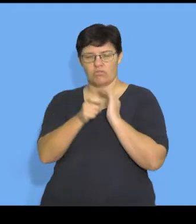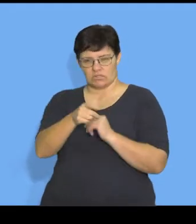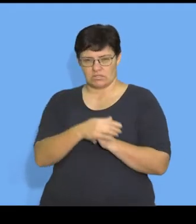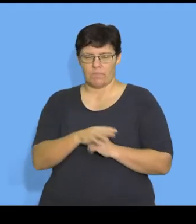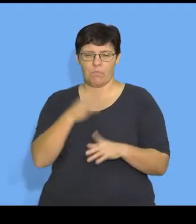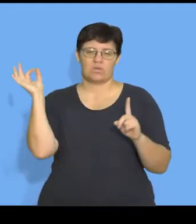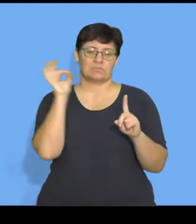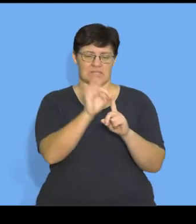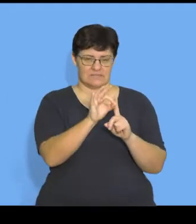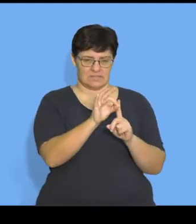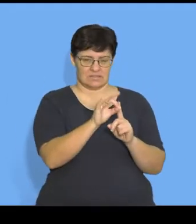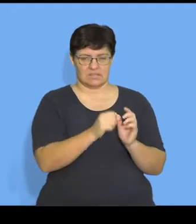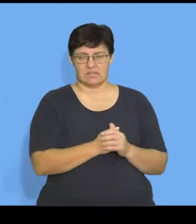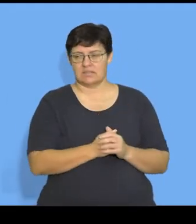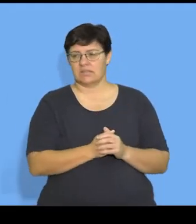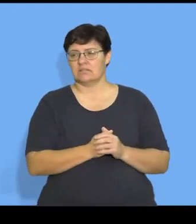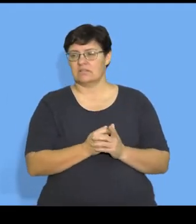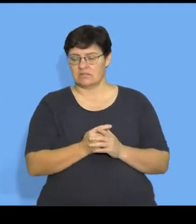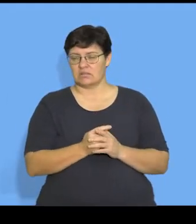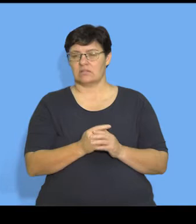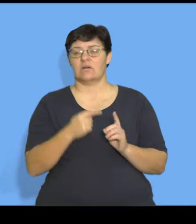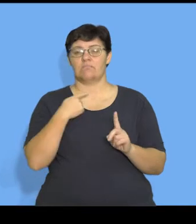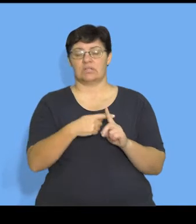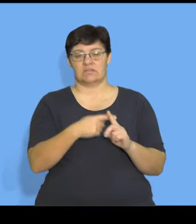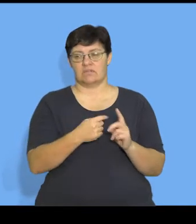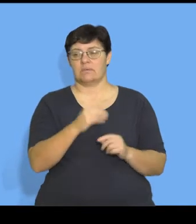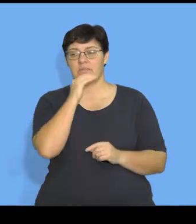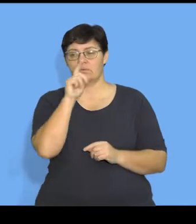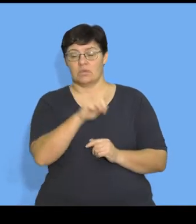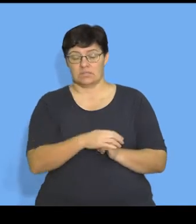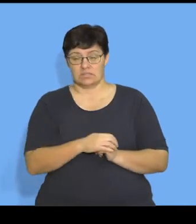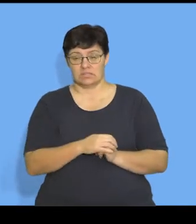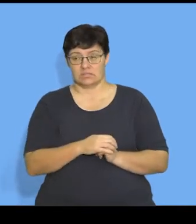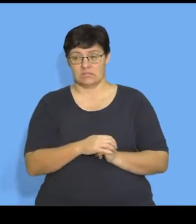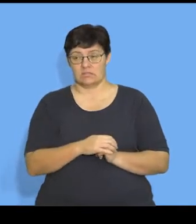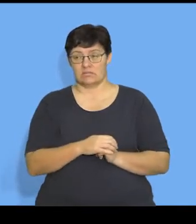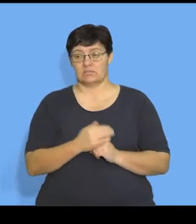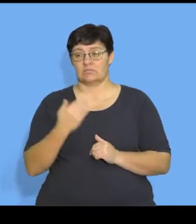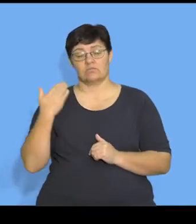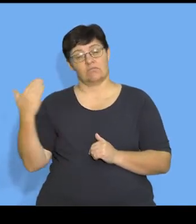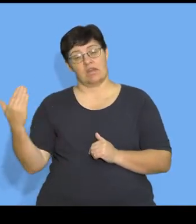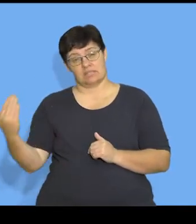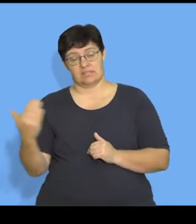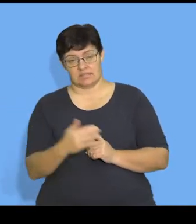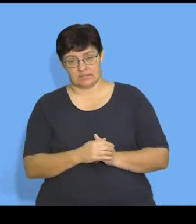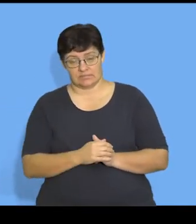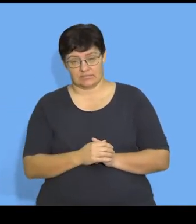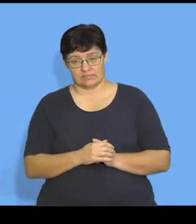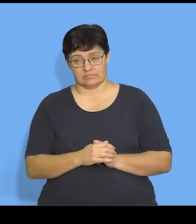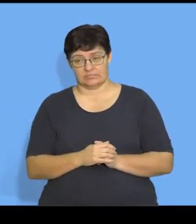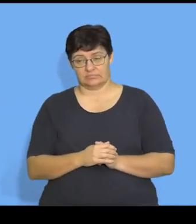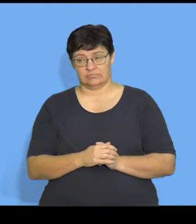with directions. So this is positive, so that means that it's going to the right. So we just need to